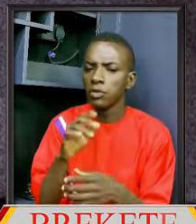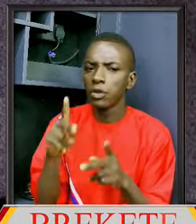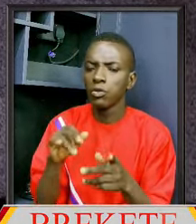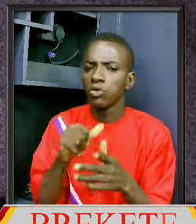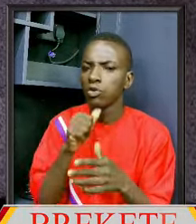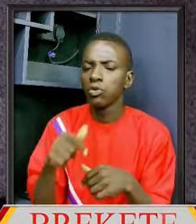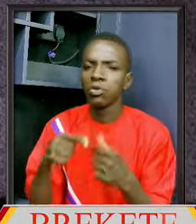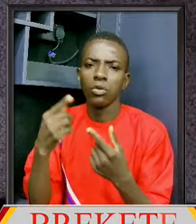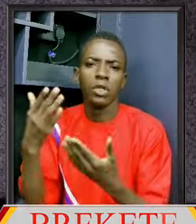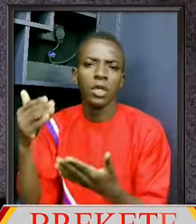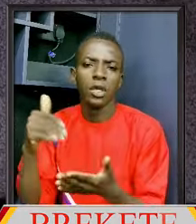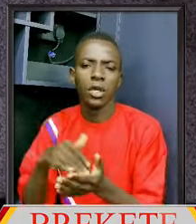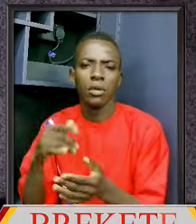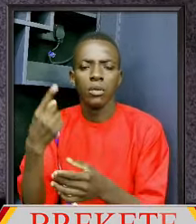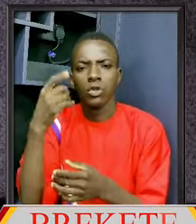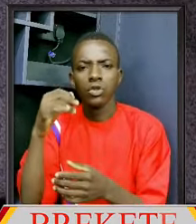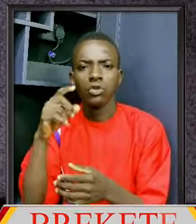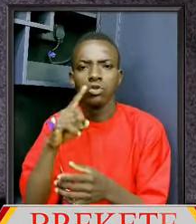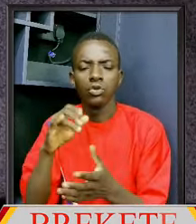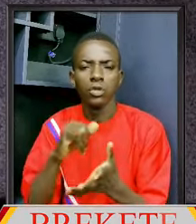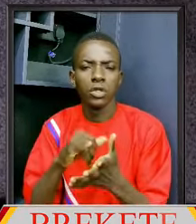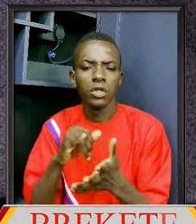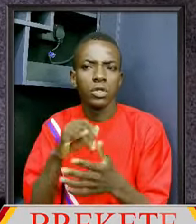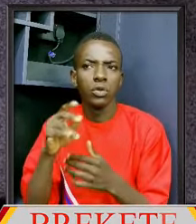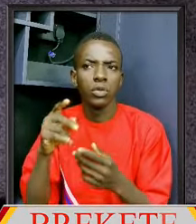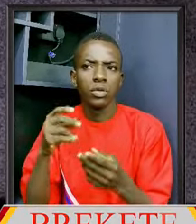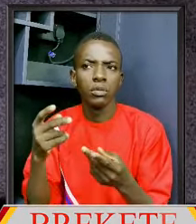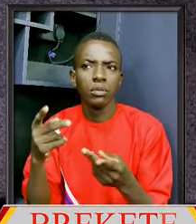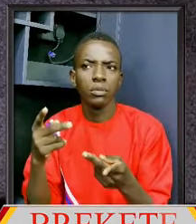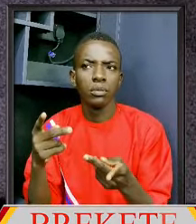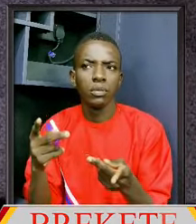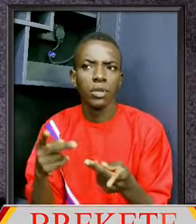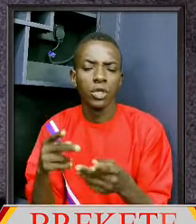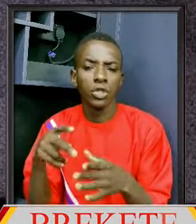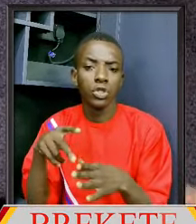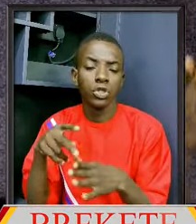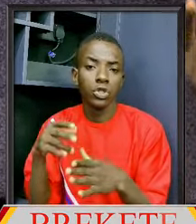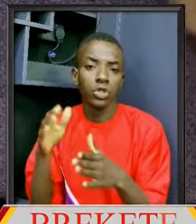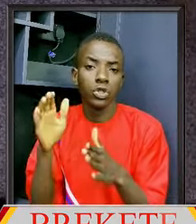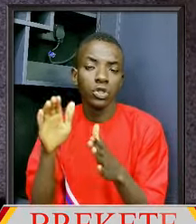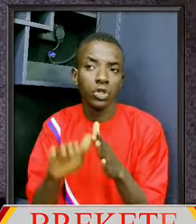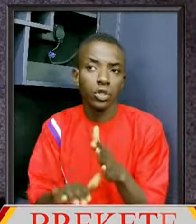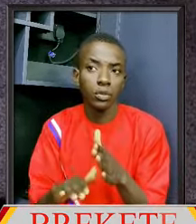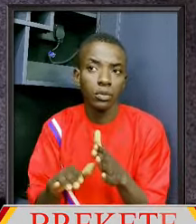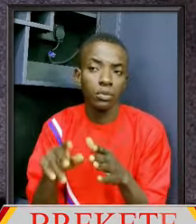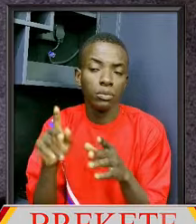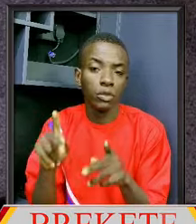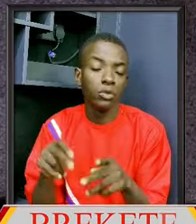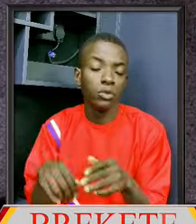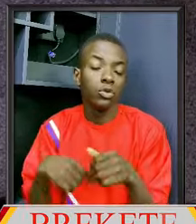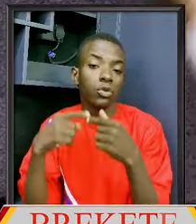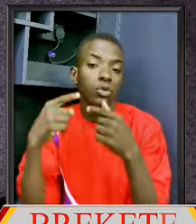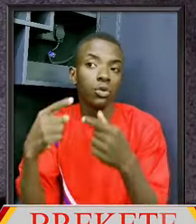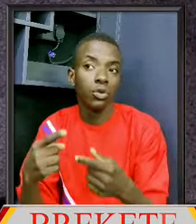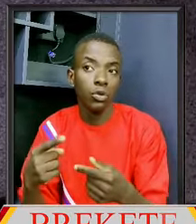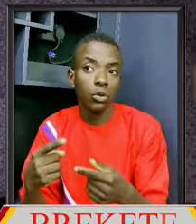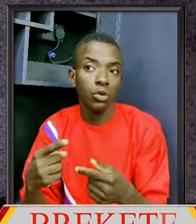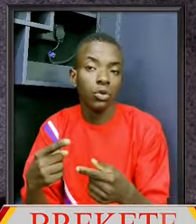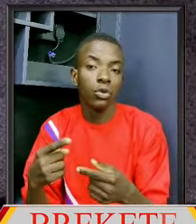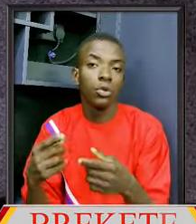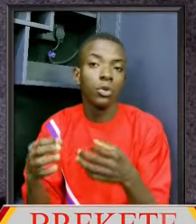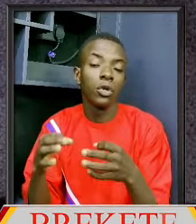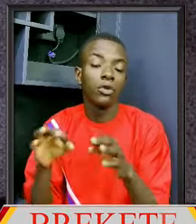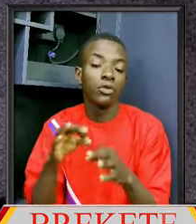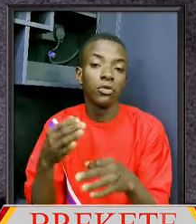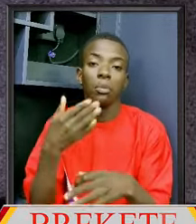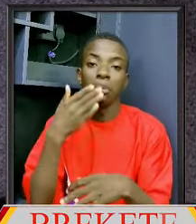people not going to go there again. Because the truth be say, once the place cheap, people go still go. Whether you say it bad,